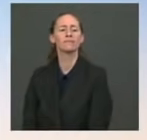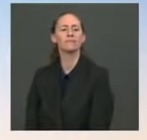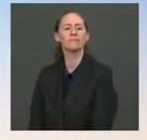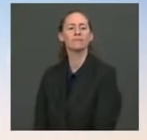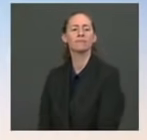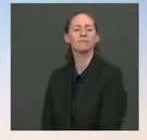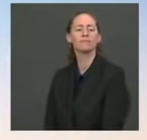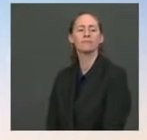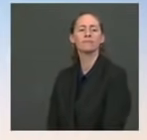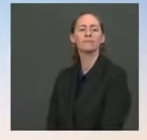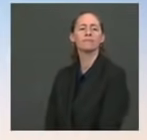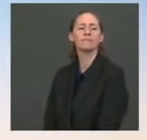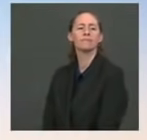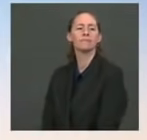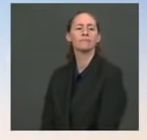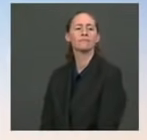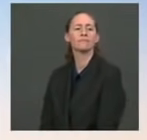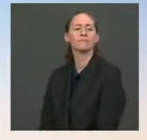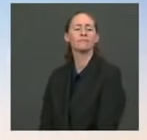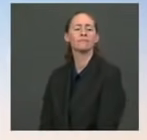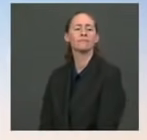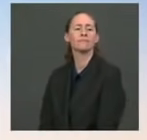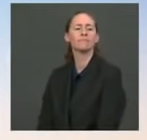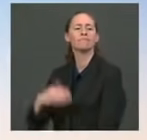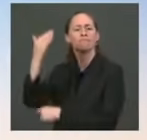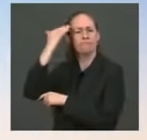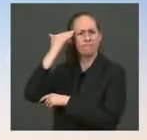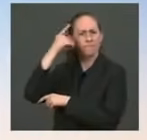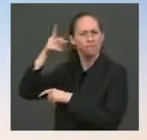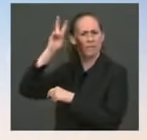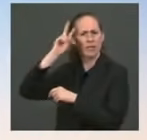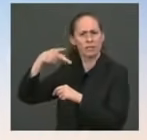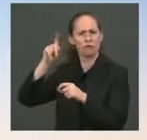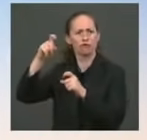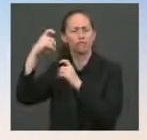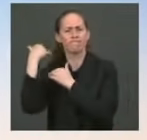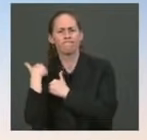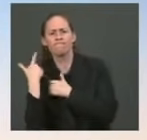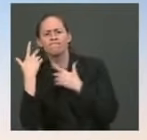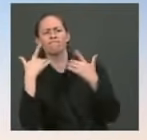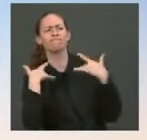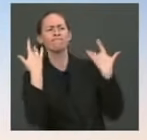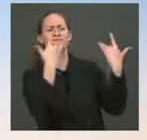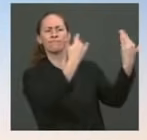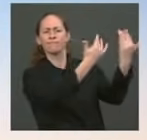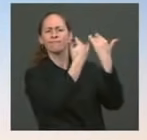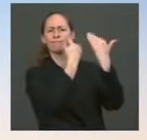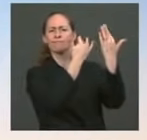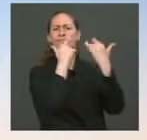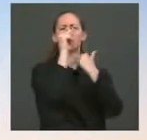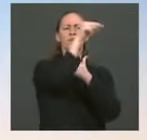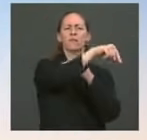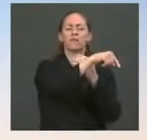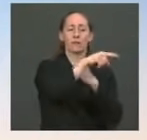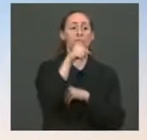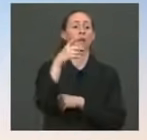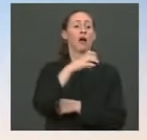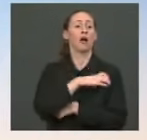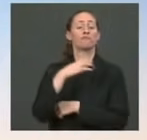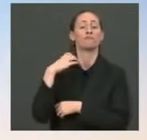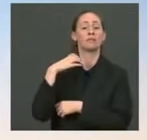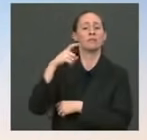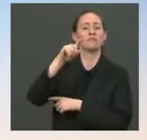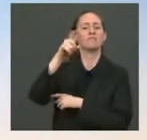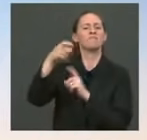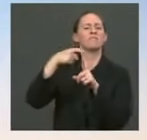been tasked with addressing the root causes of migration. A Democratic congressman from Texas told CNN yesterday that the vice president's trip